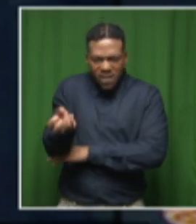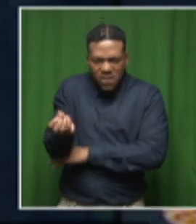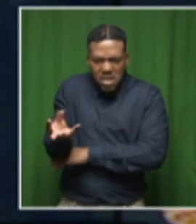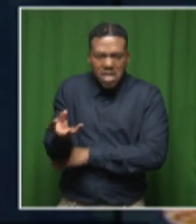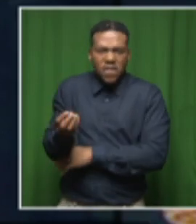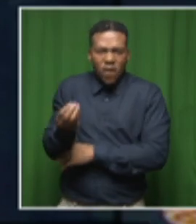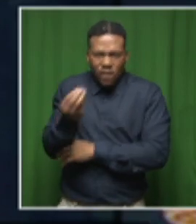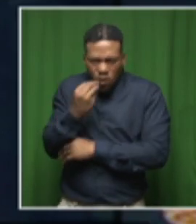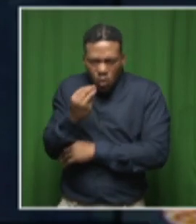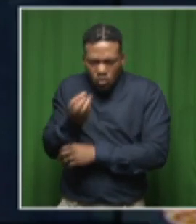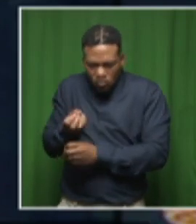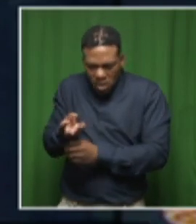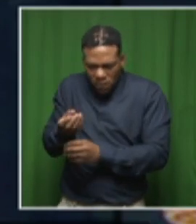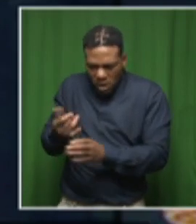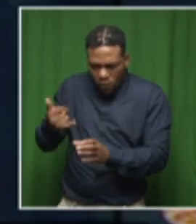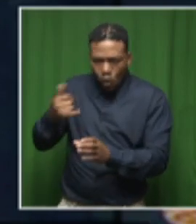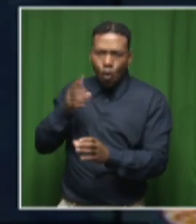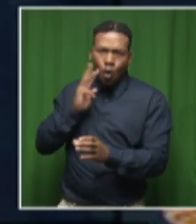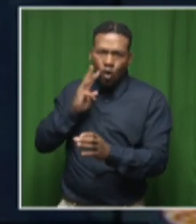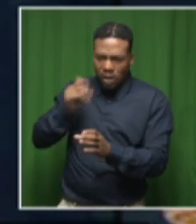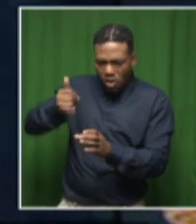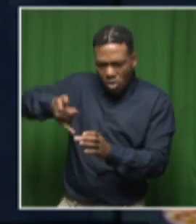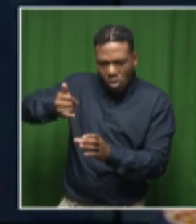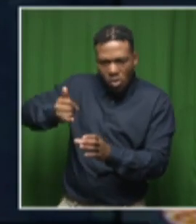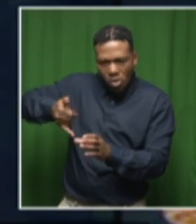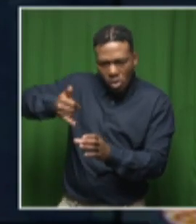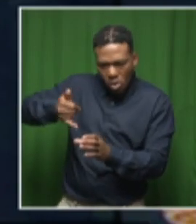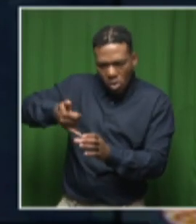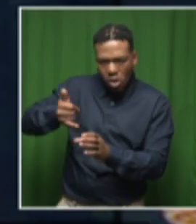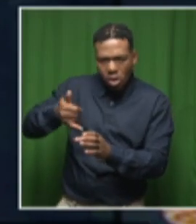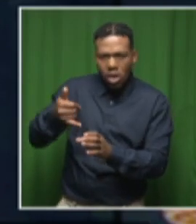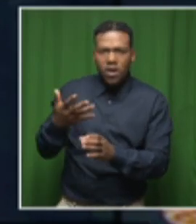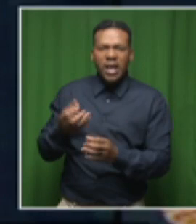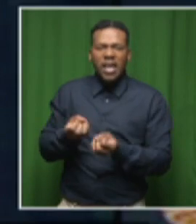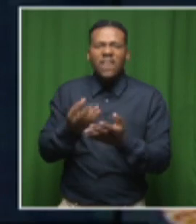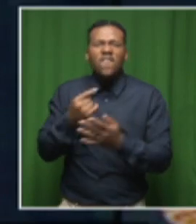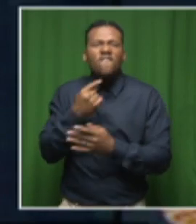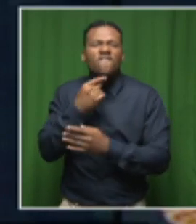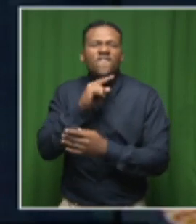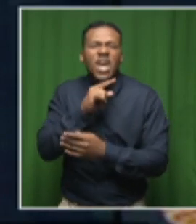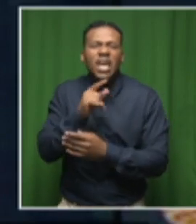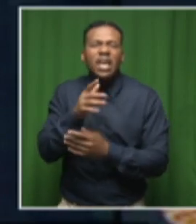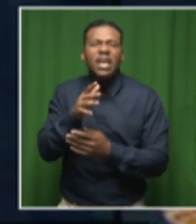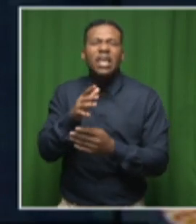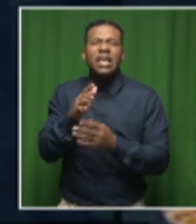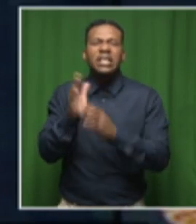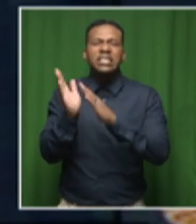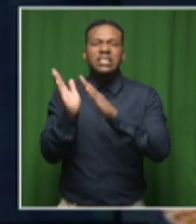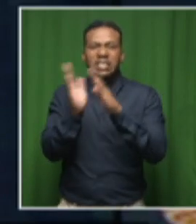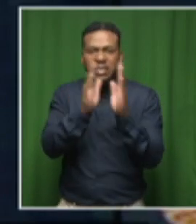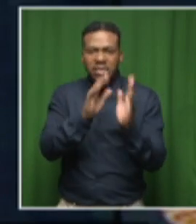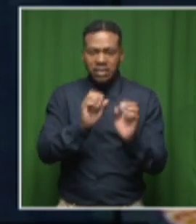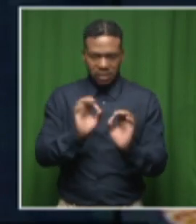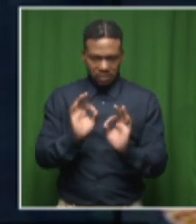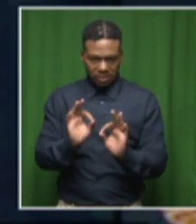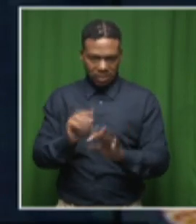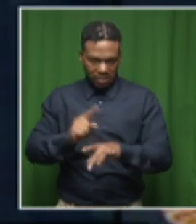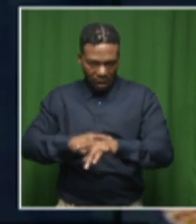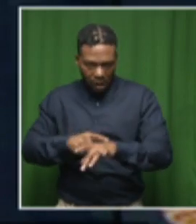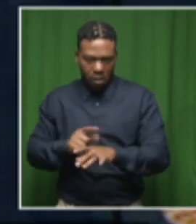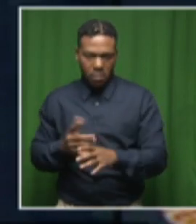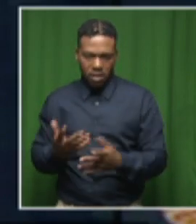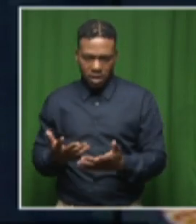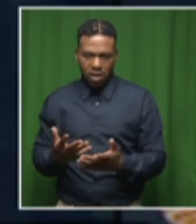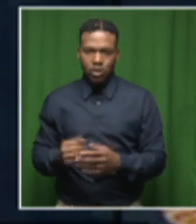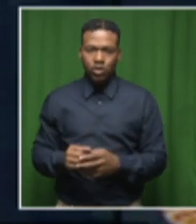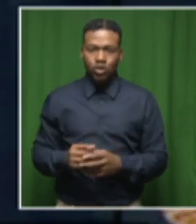to mimic what the flowering season would look like when they need to fruit. So then every 2 months now we're able to harvest limes versus harvesting